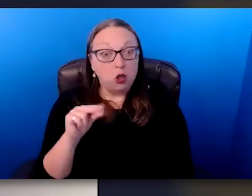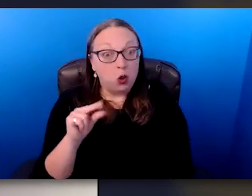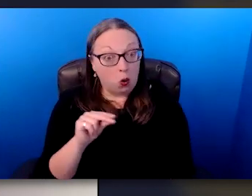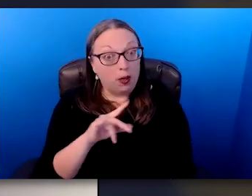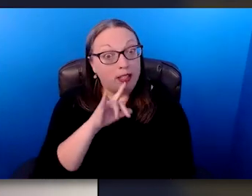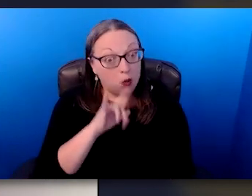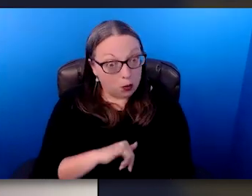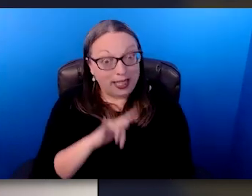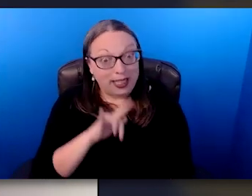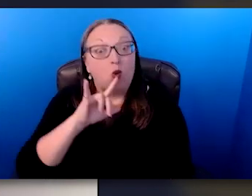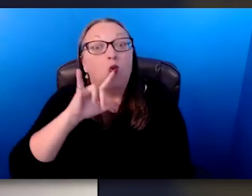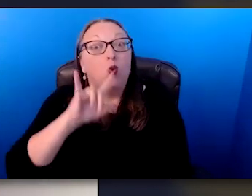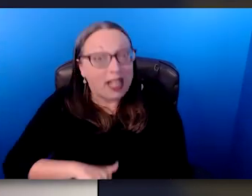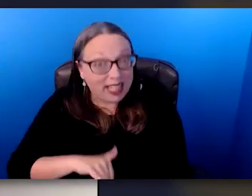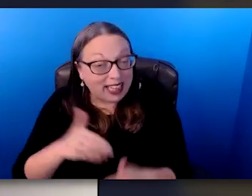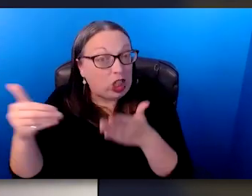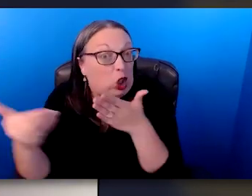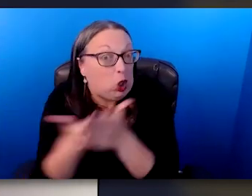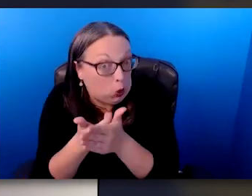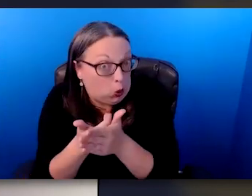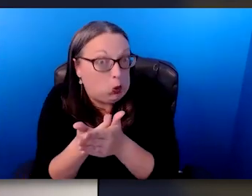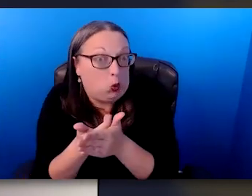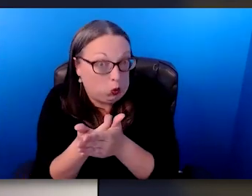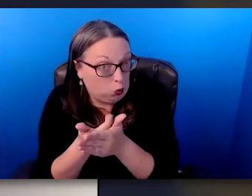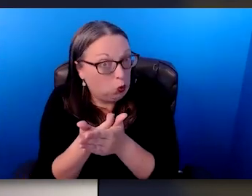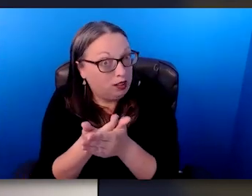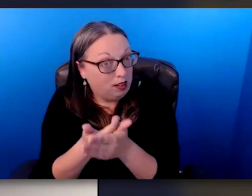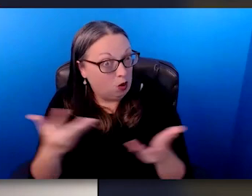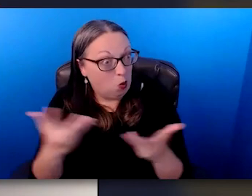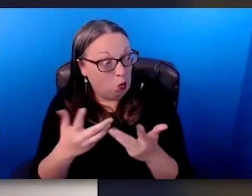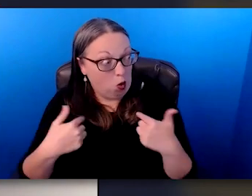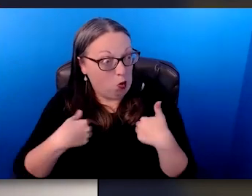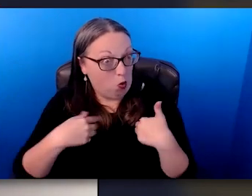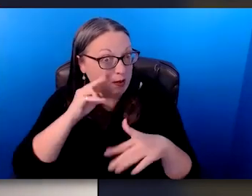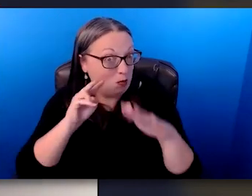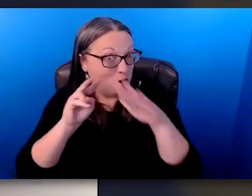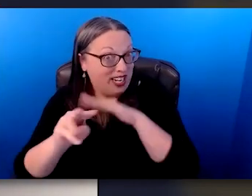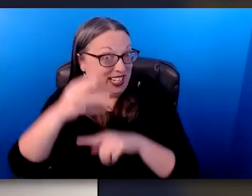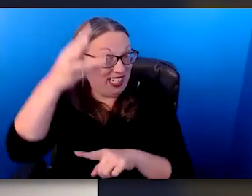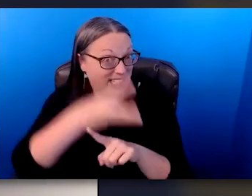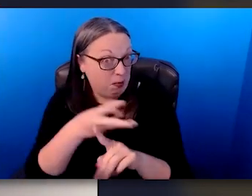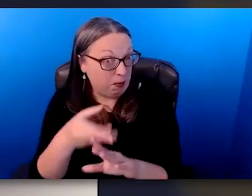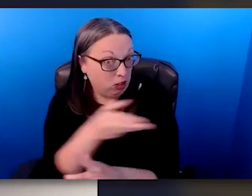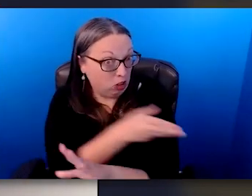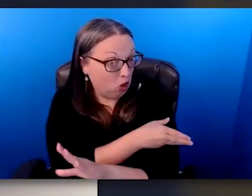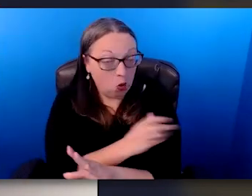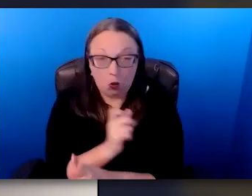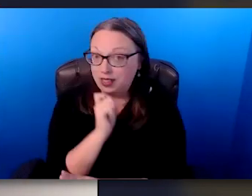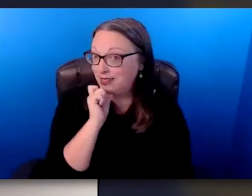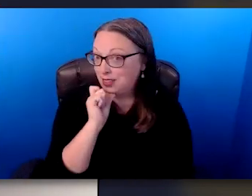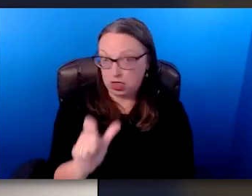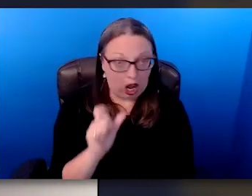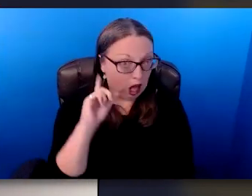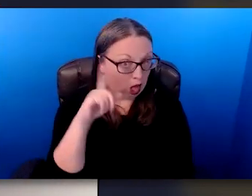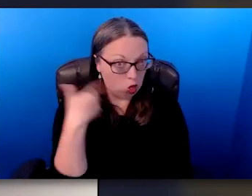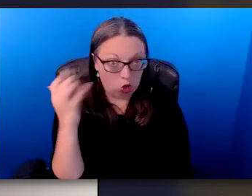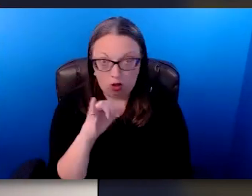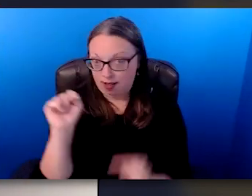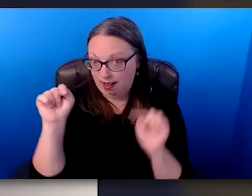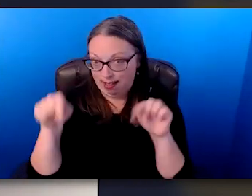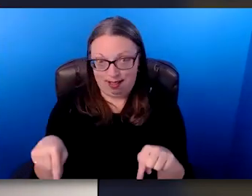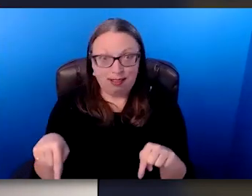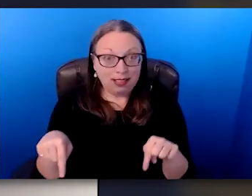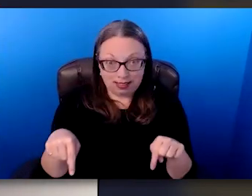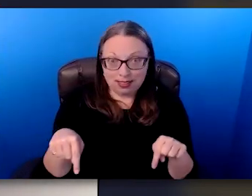really, really new. Like, what we saw 6 months ago did not look nearly as coherent and long shot